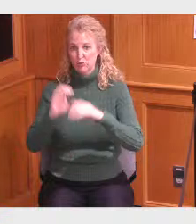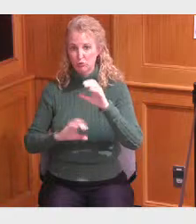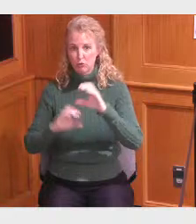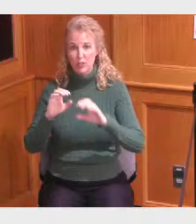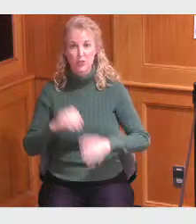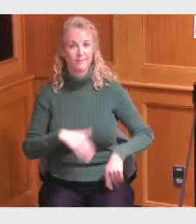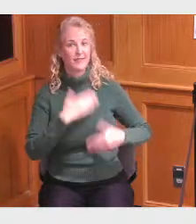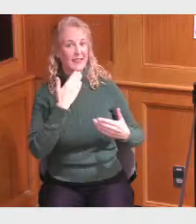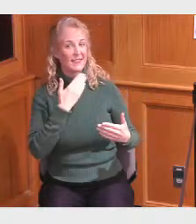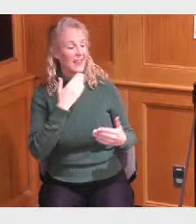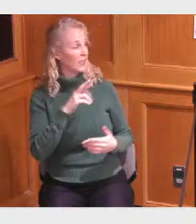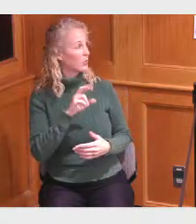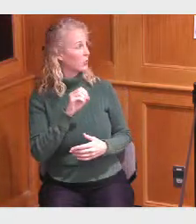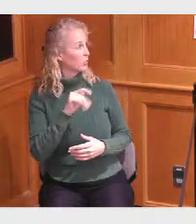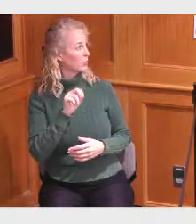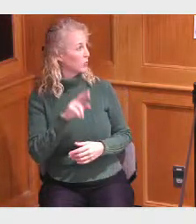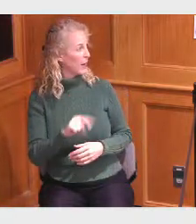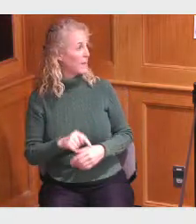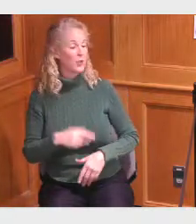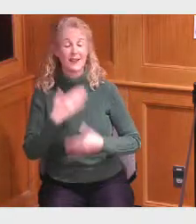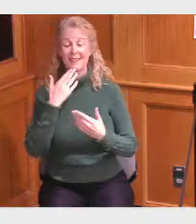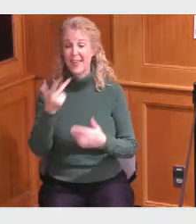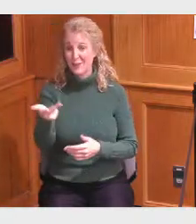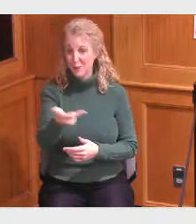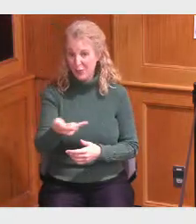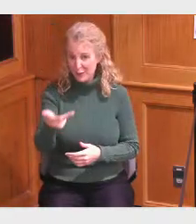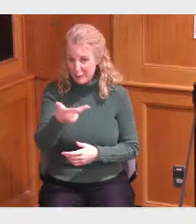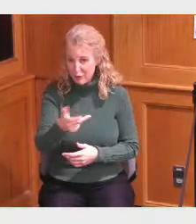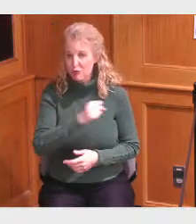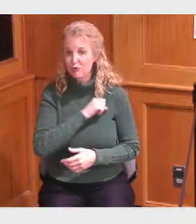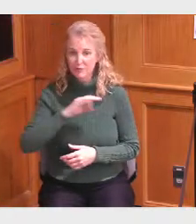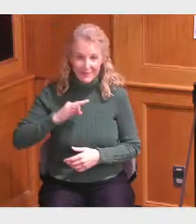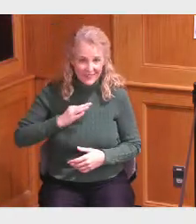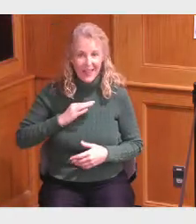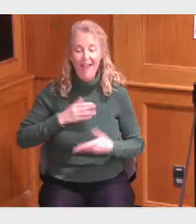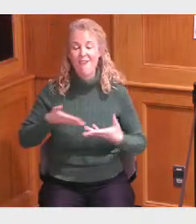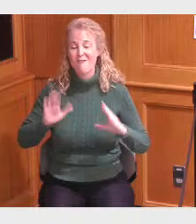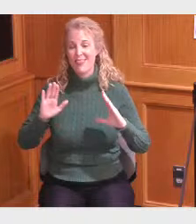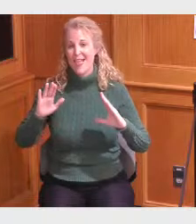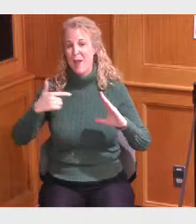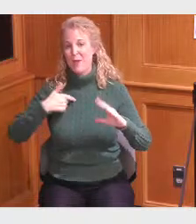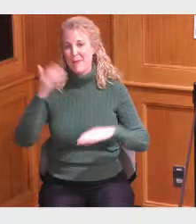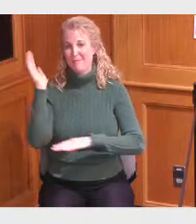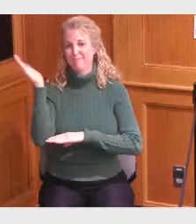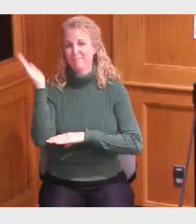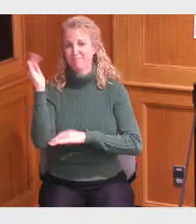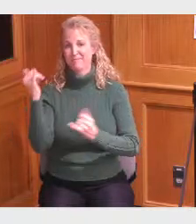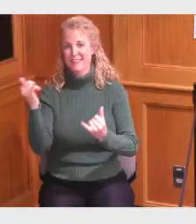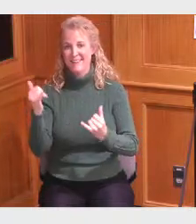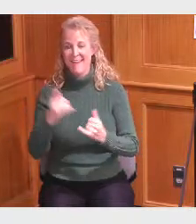Robert. Thank you, commissioners and staff, and thank you for allowing me to speak here.